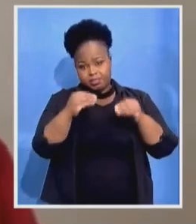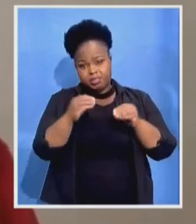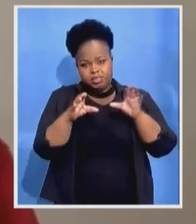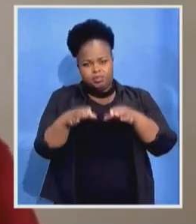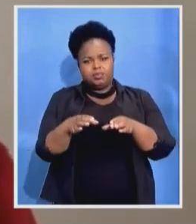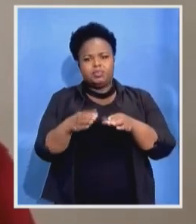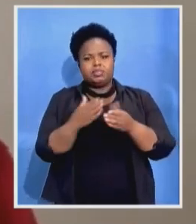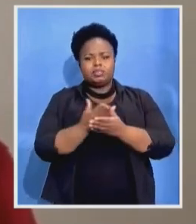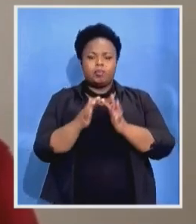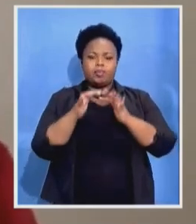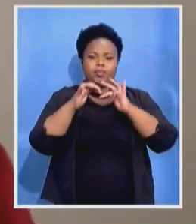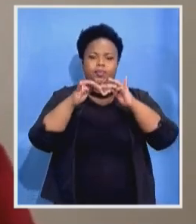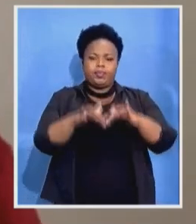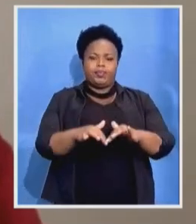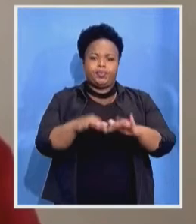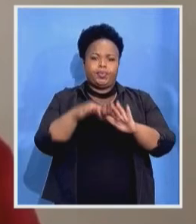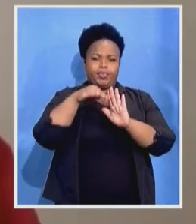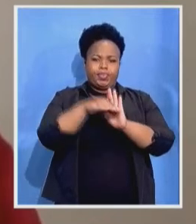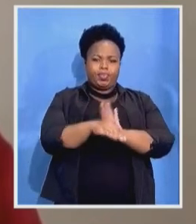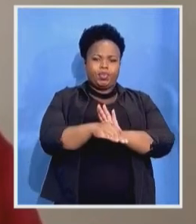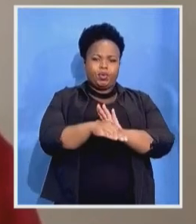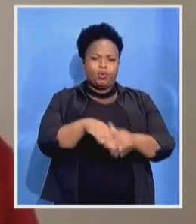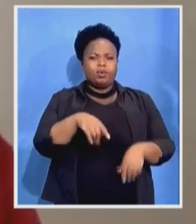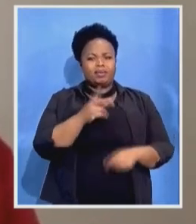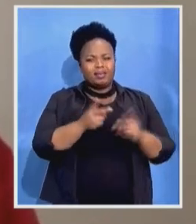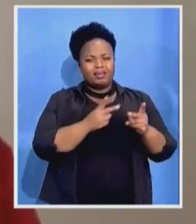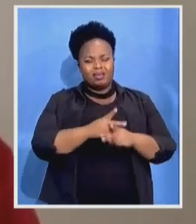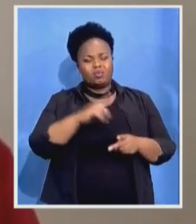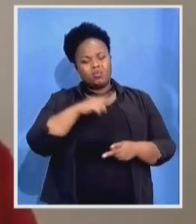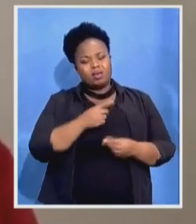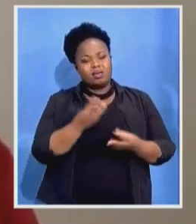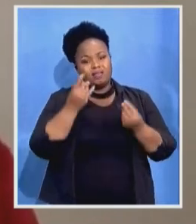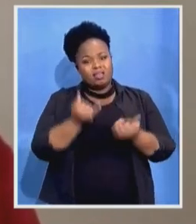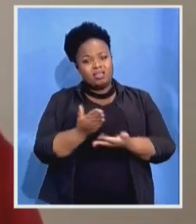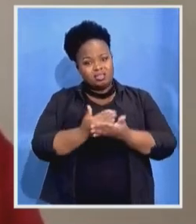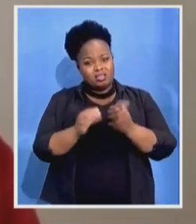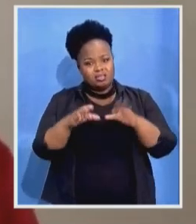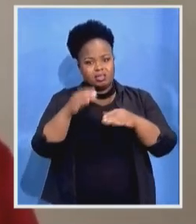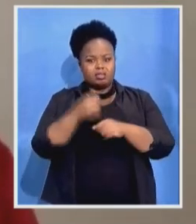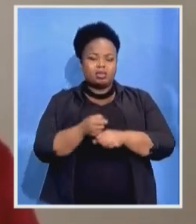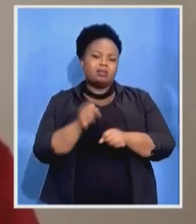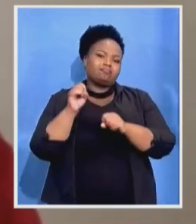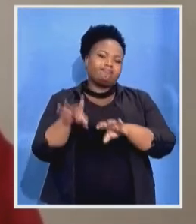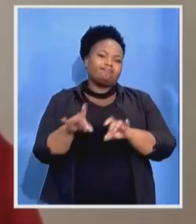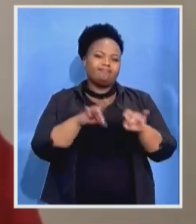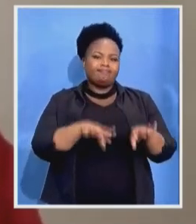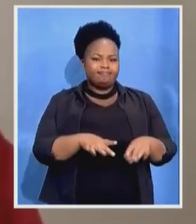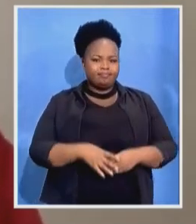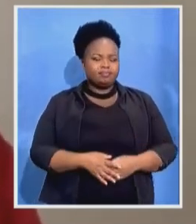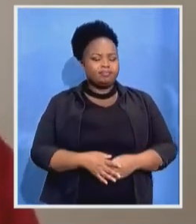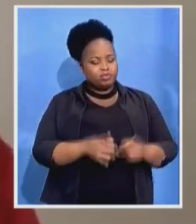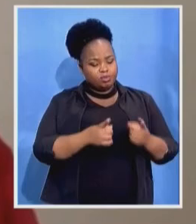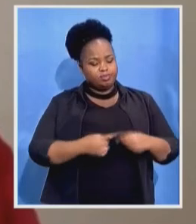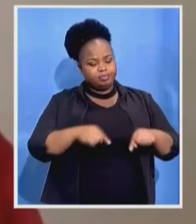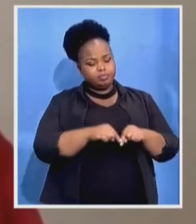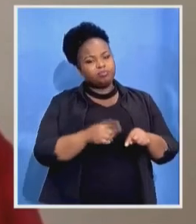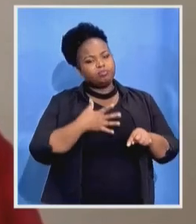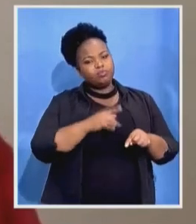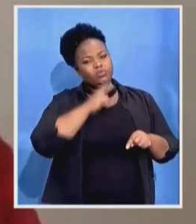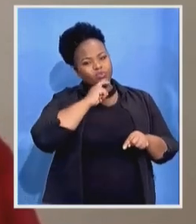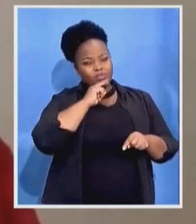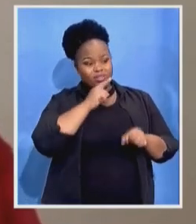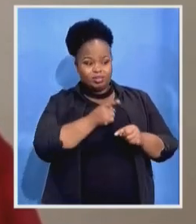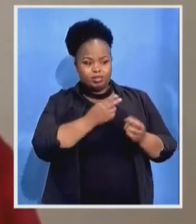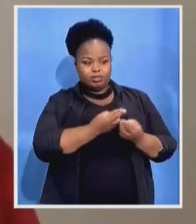amongst others, the financial sector. The SACP wants to use these resources, for instance, to further